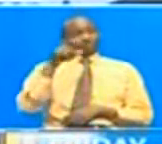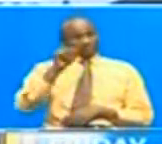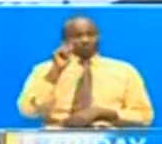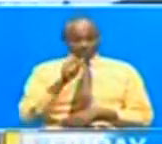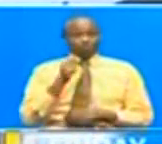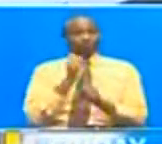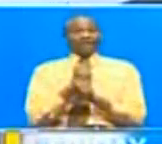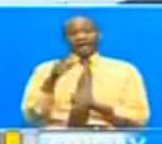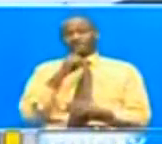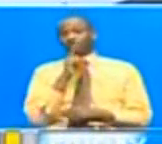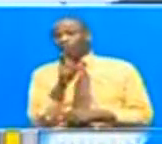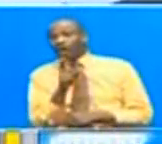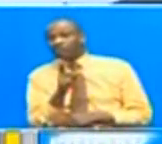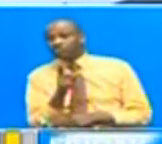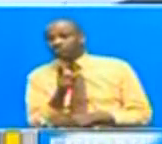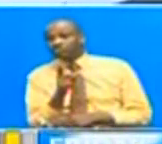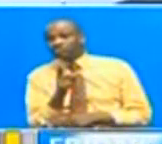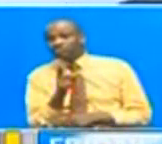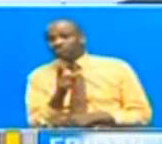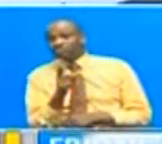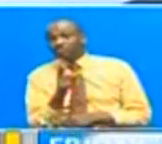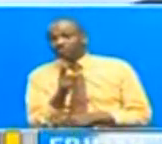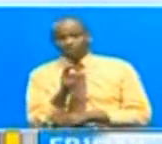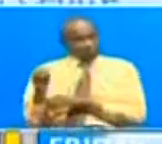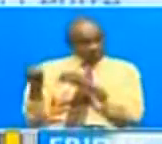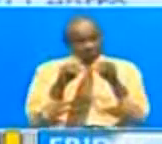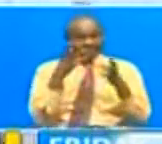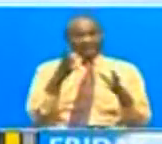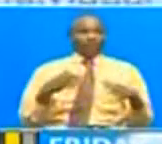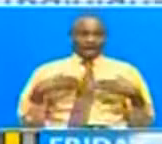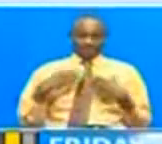actually assure us that the movement is now happy